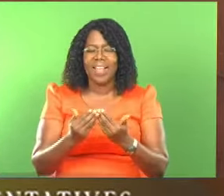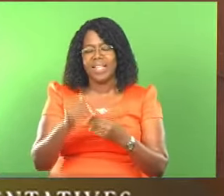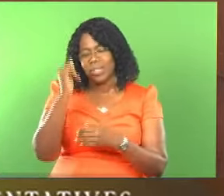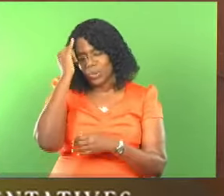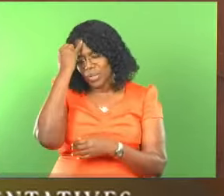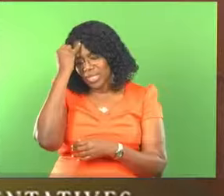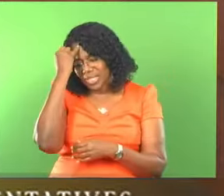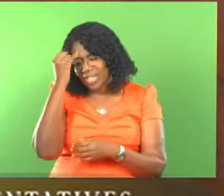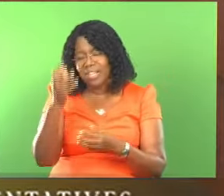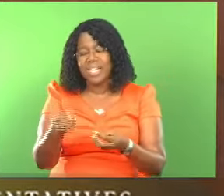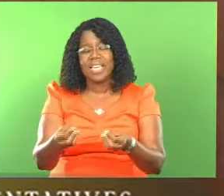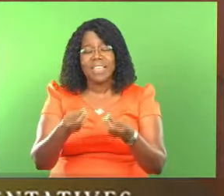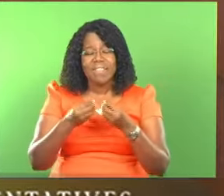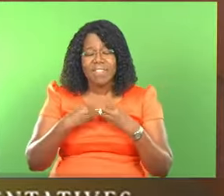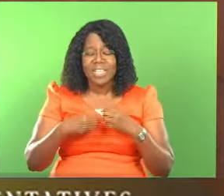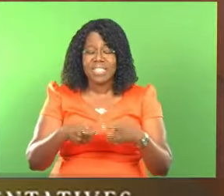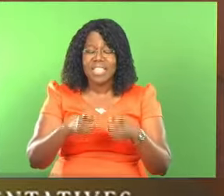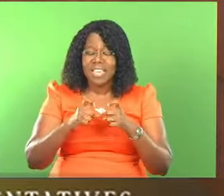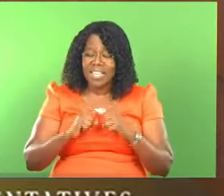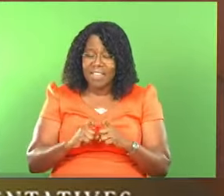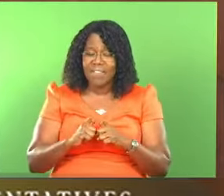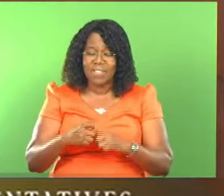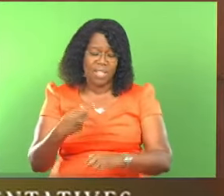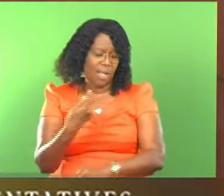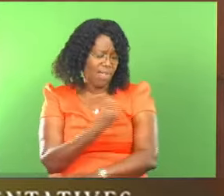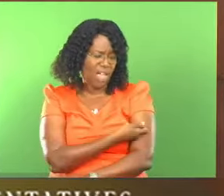during the COVID-19 pandemic.